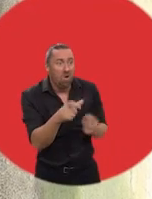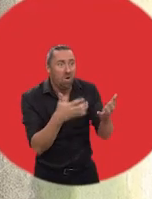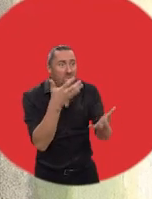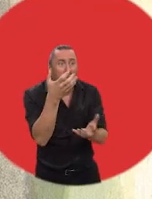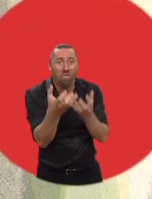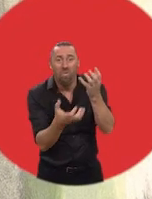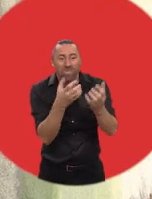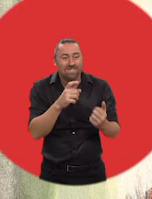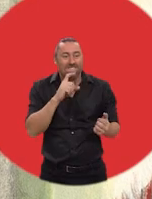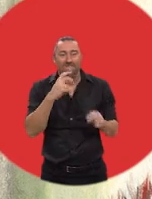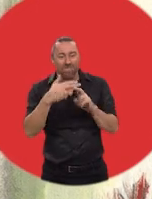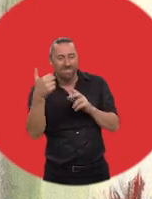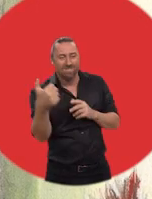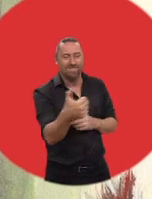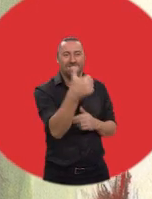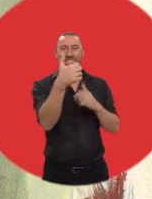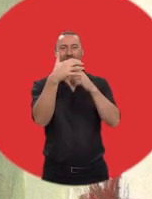six,